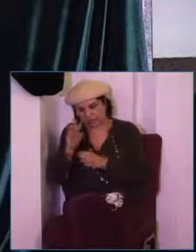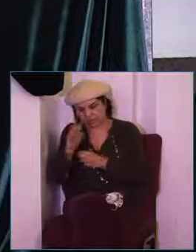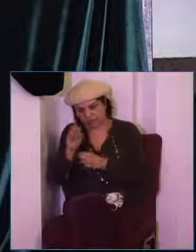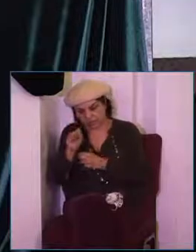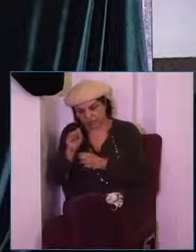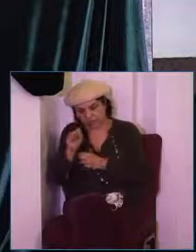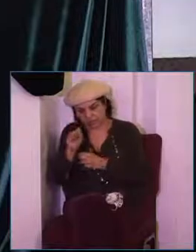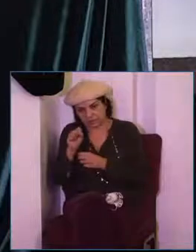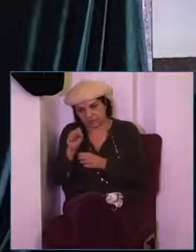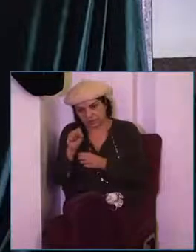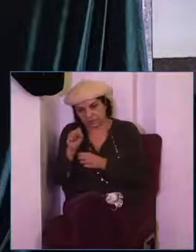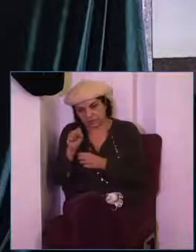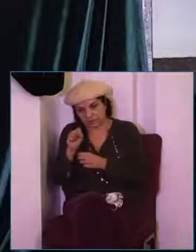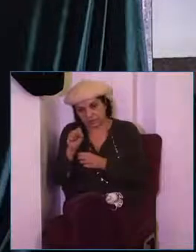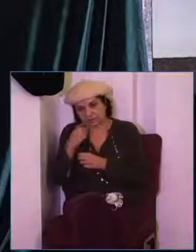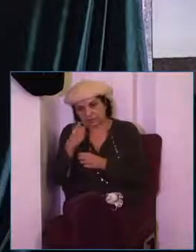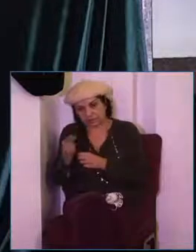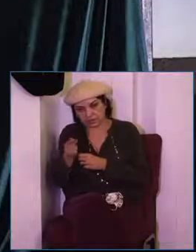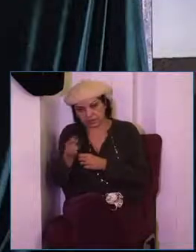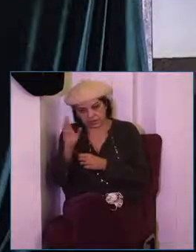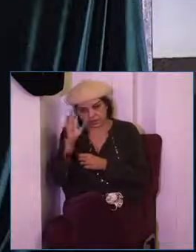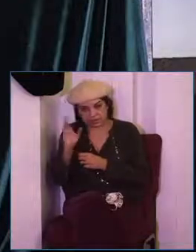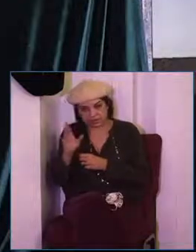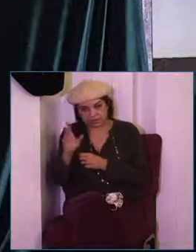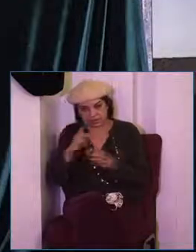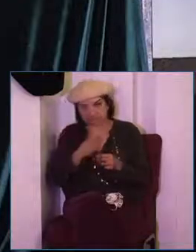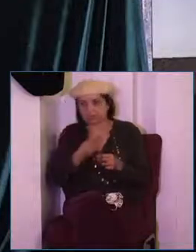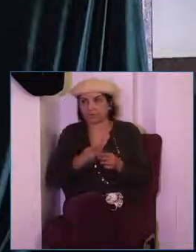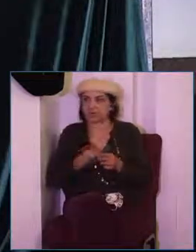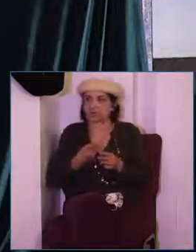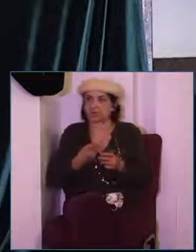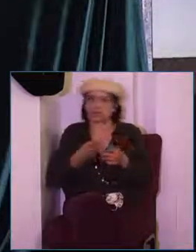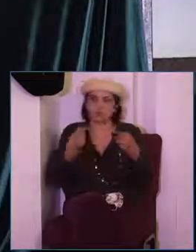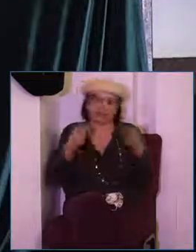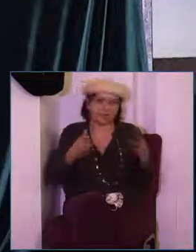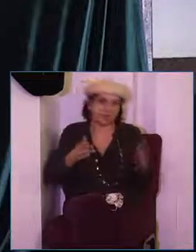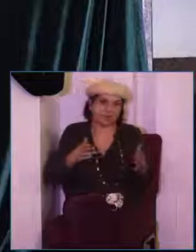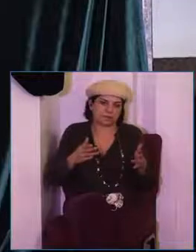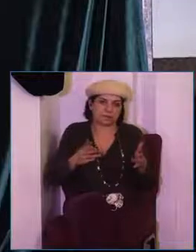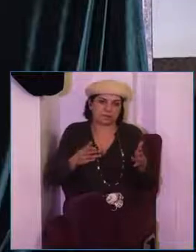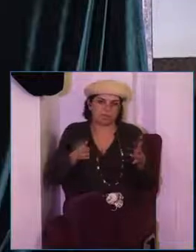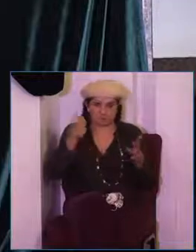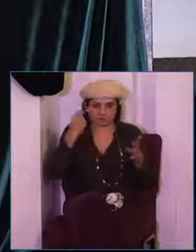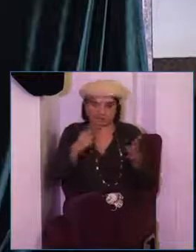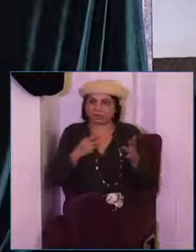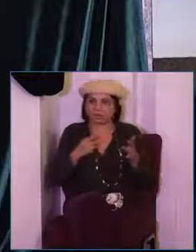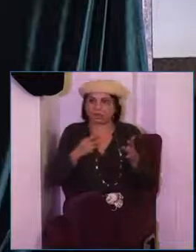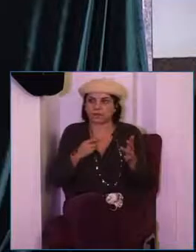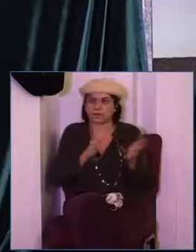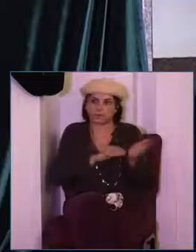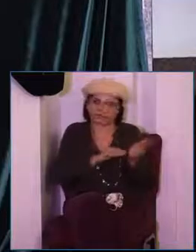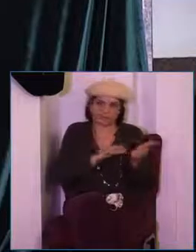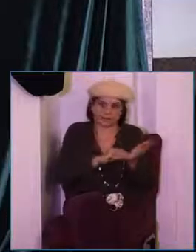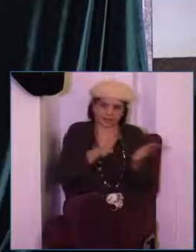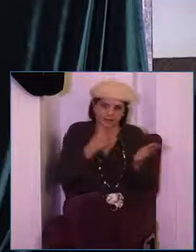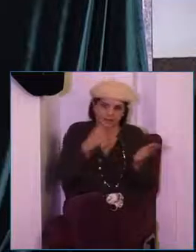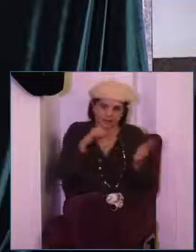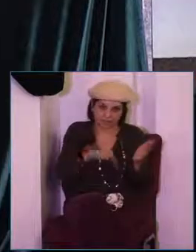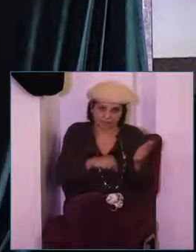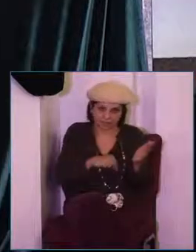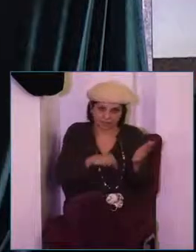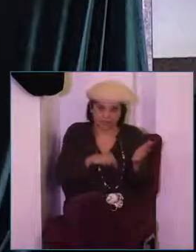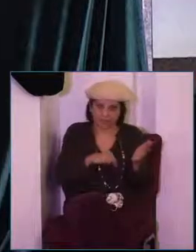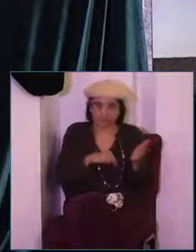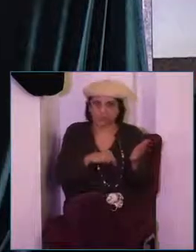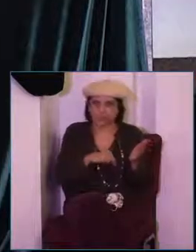not sure I'd even be able to talk to anybody for a while. But I said, now let me recount this. The doctor said this, and she said yes.